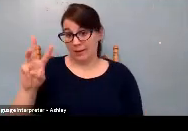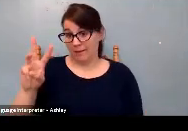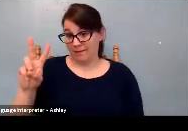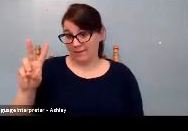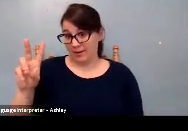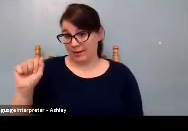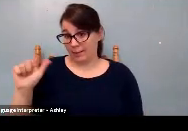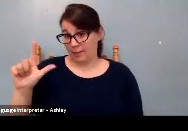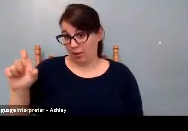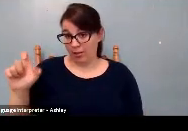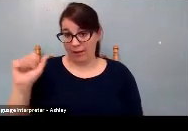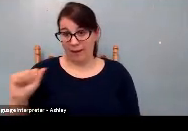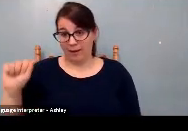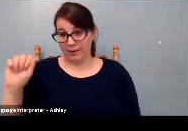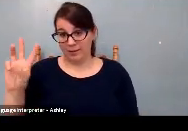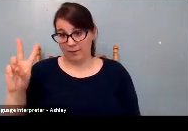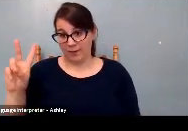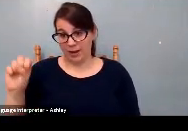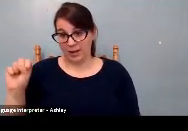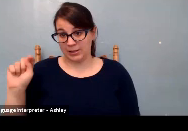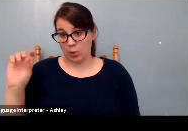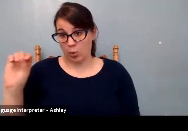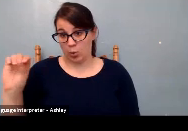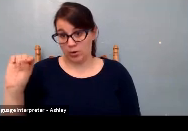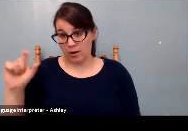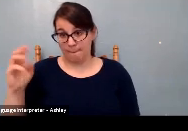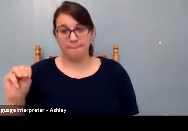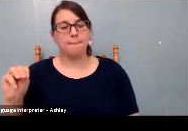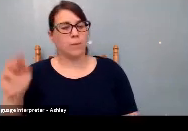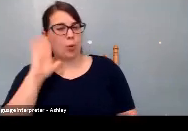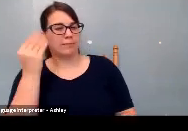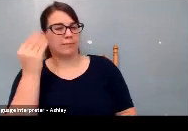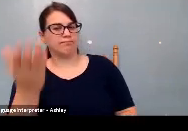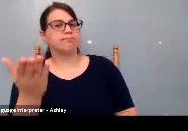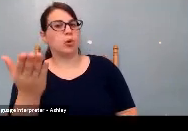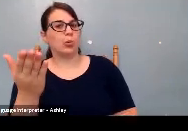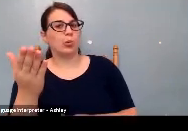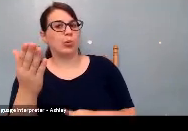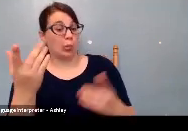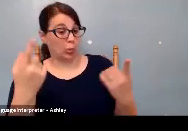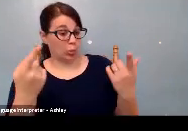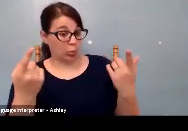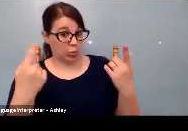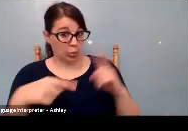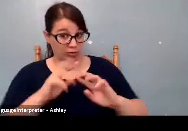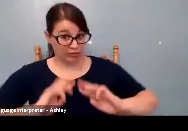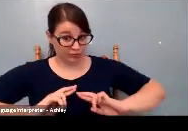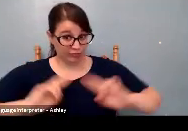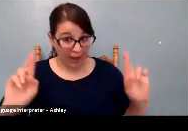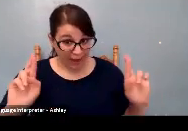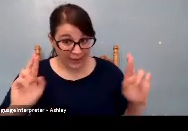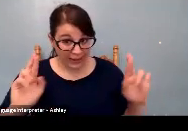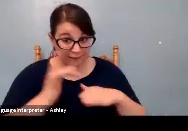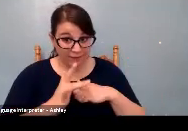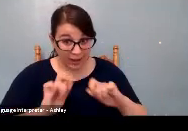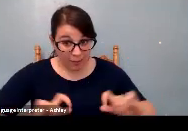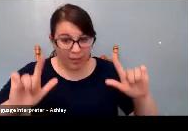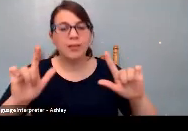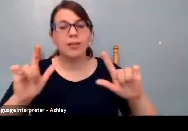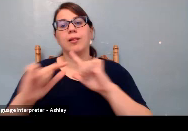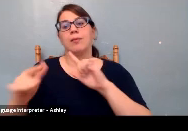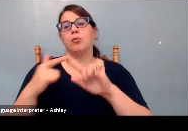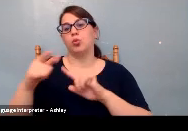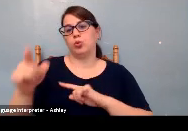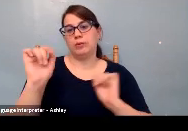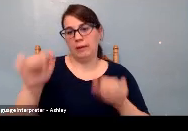wvable@wvsto.com, and I can certainly communicate with you about that and provide the link once it's been available. That's